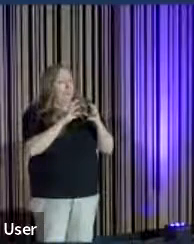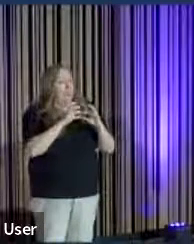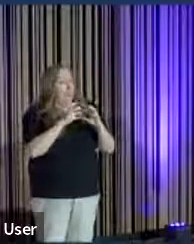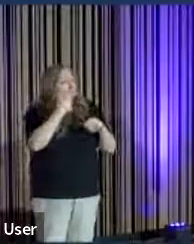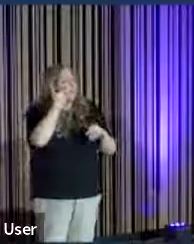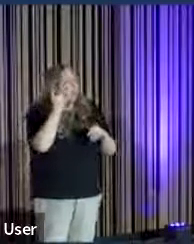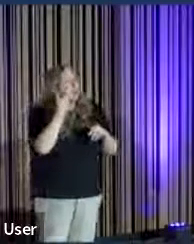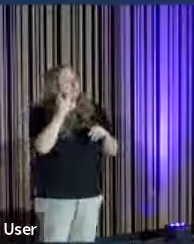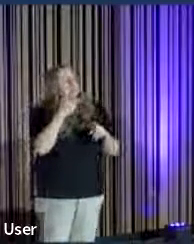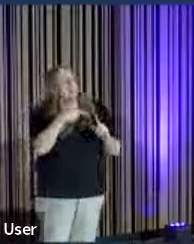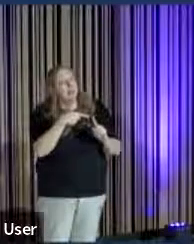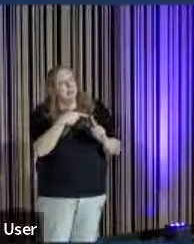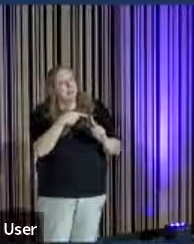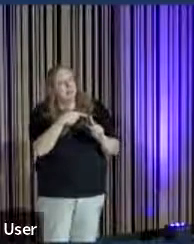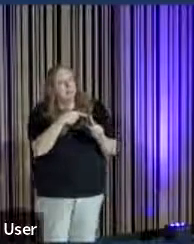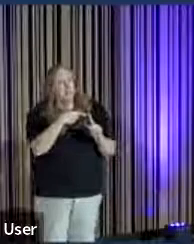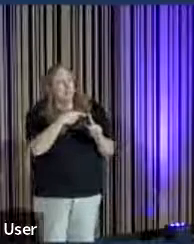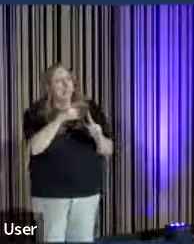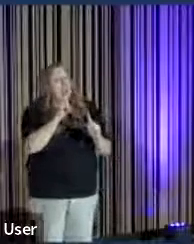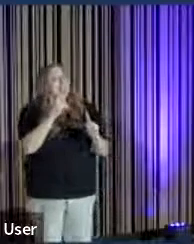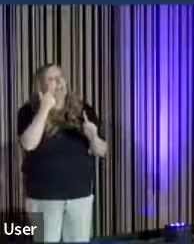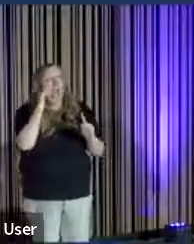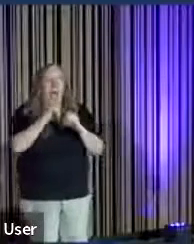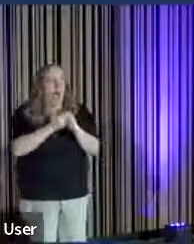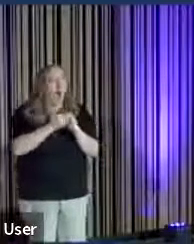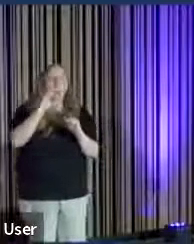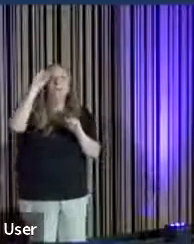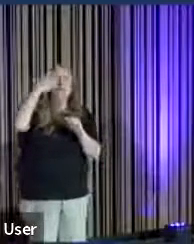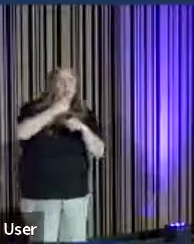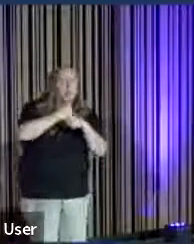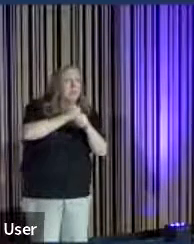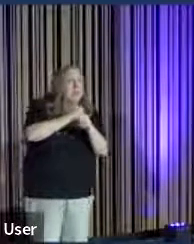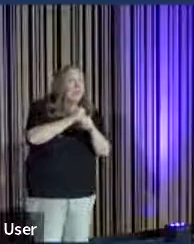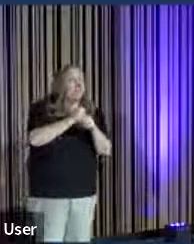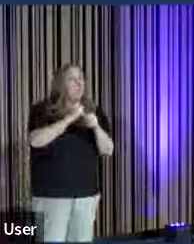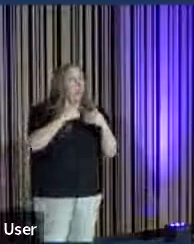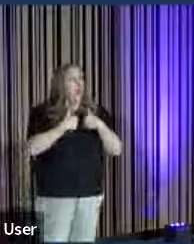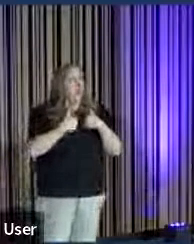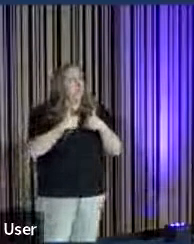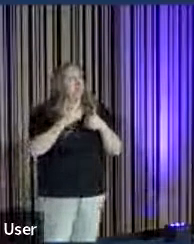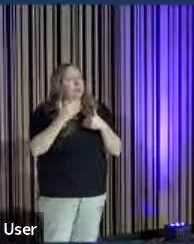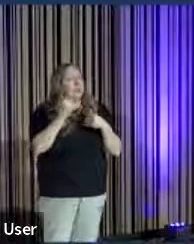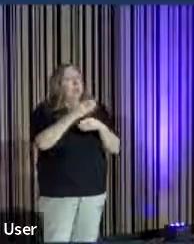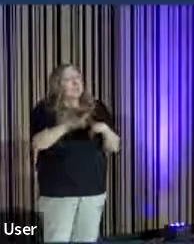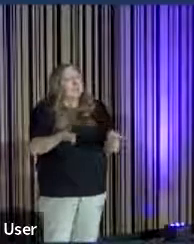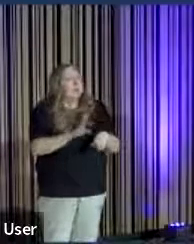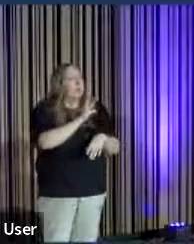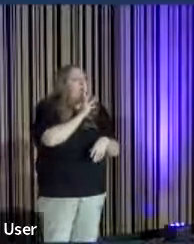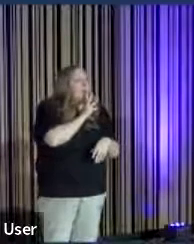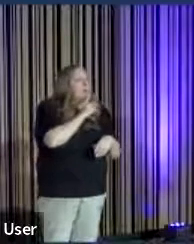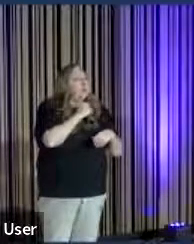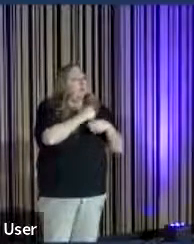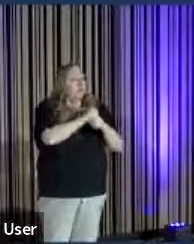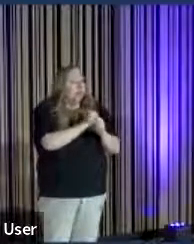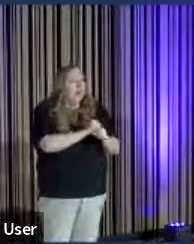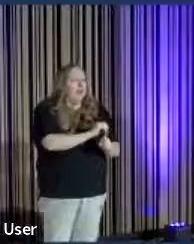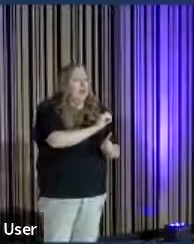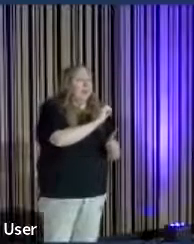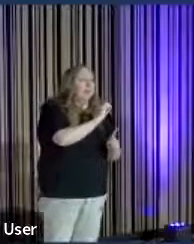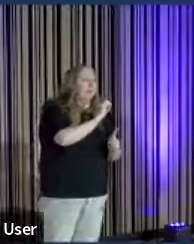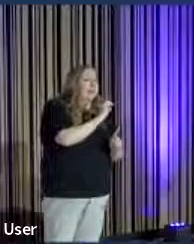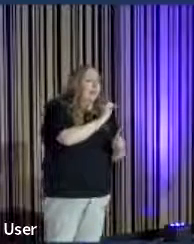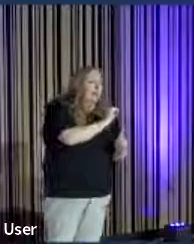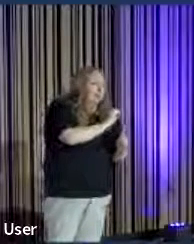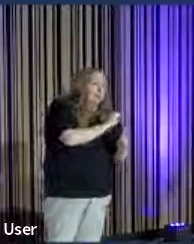this process because it's how photosynthetic organisms split water to create oxygen and hydrogen. And as you know, we all care a lot about